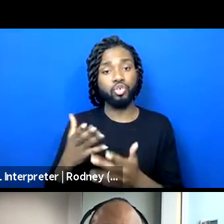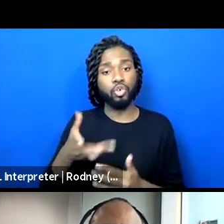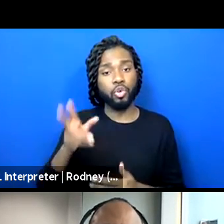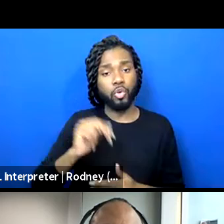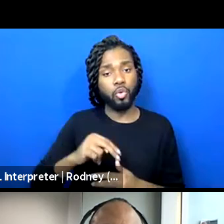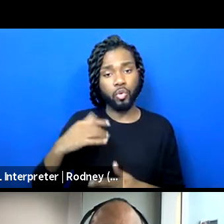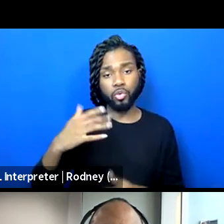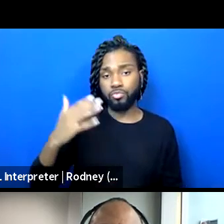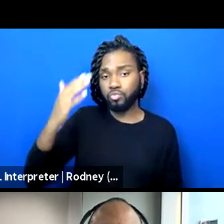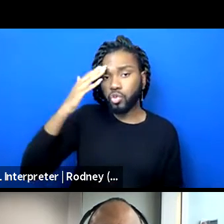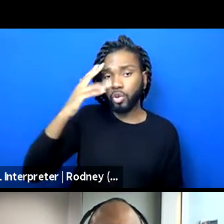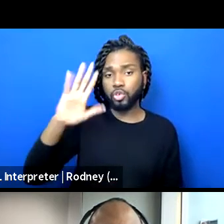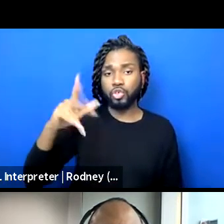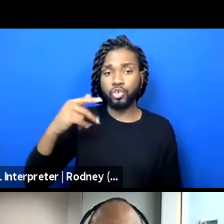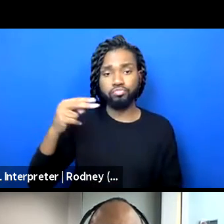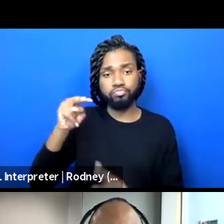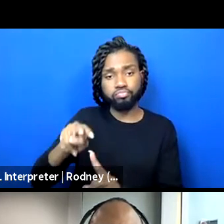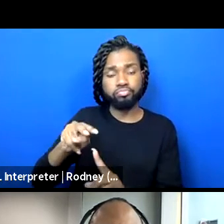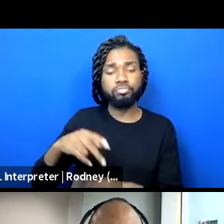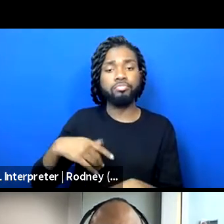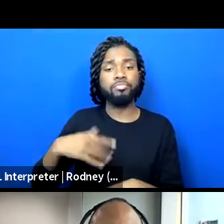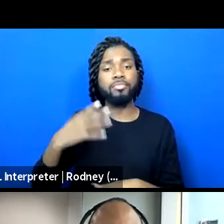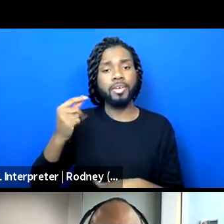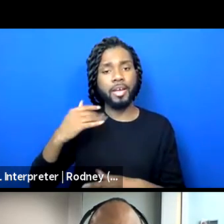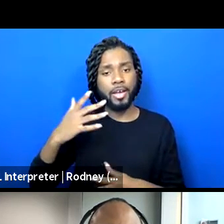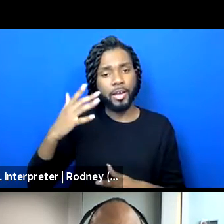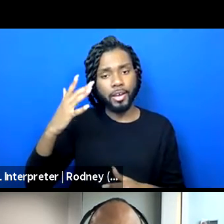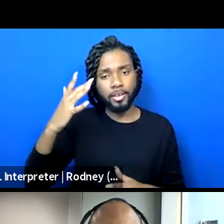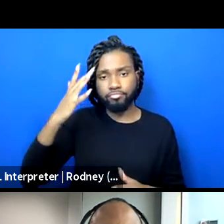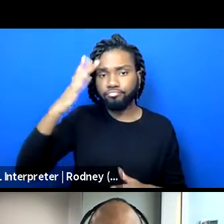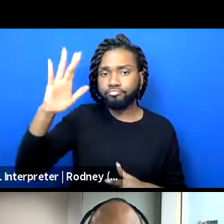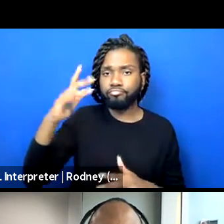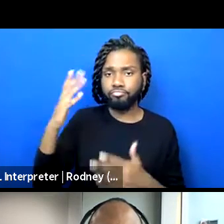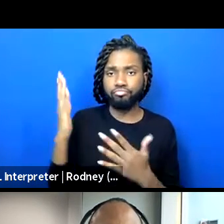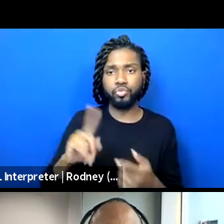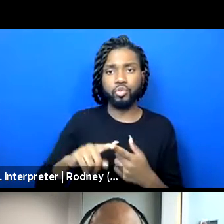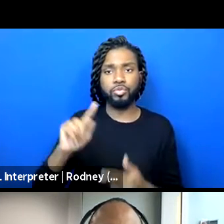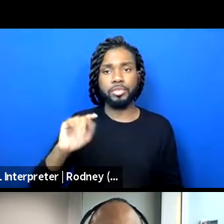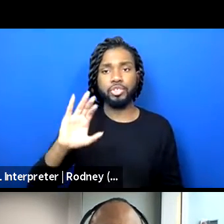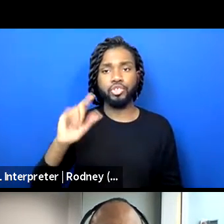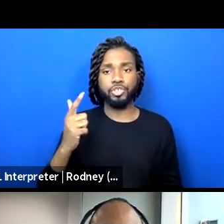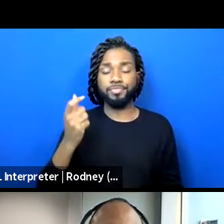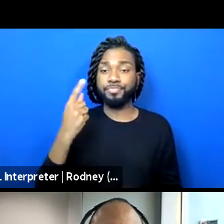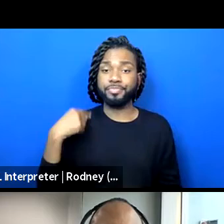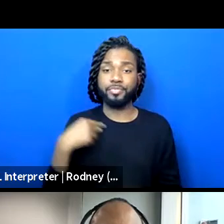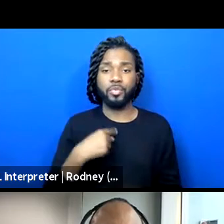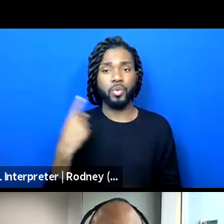and perspective to the work of TCG. We always try to serve